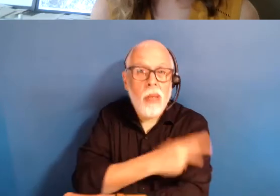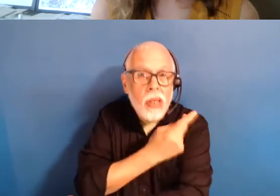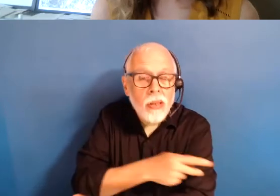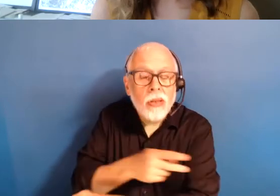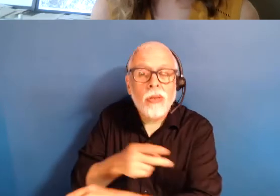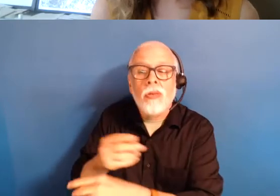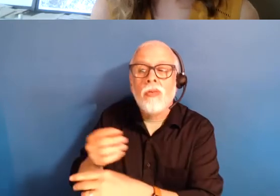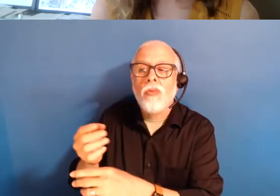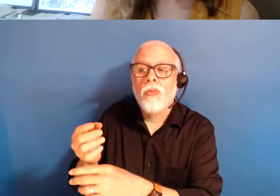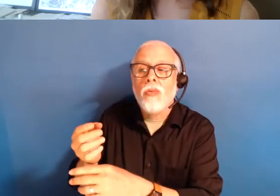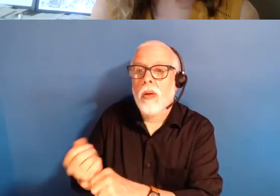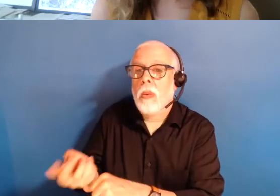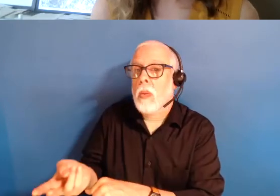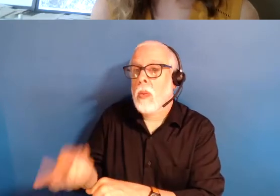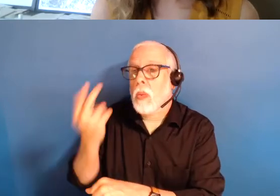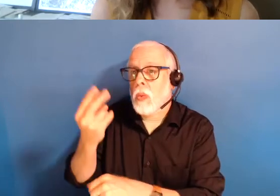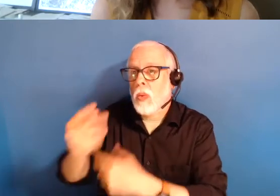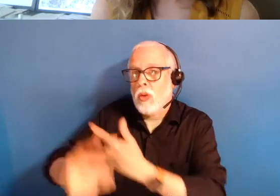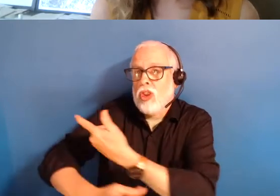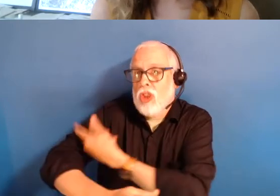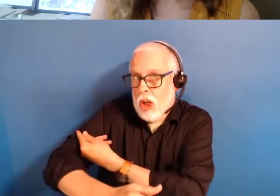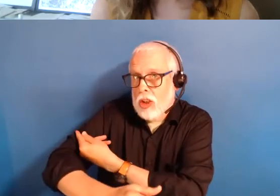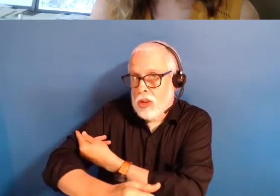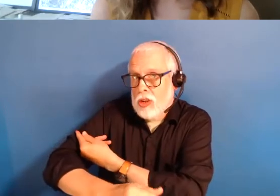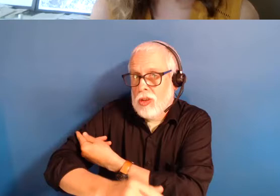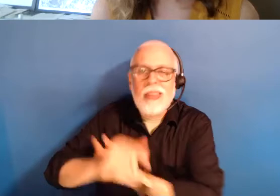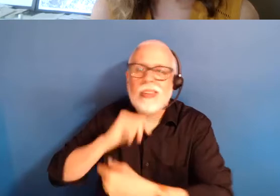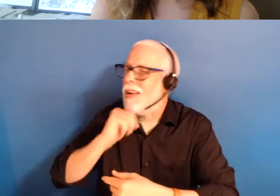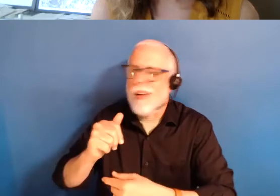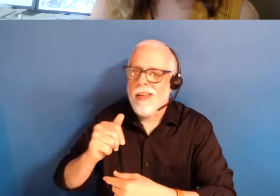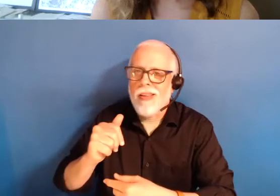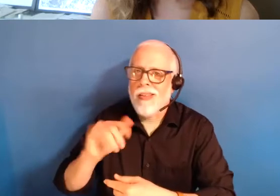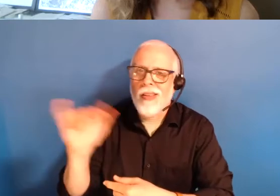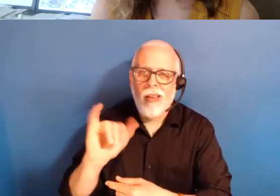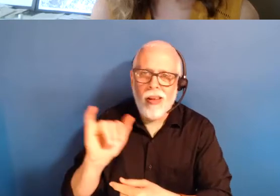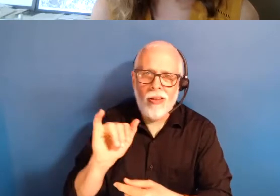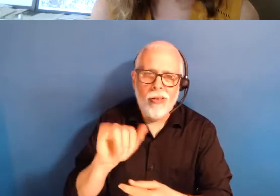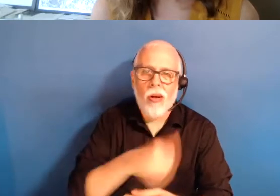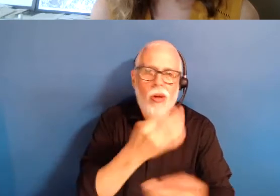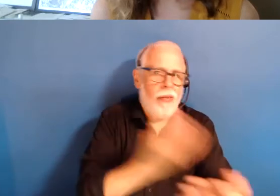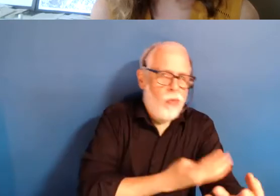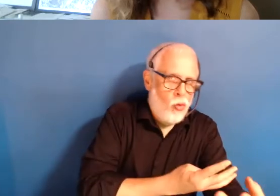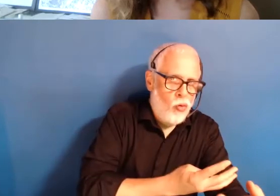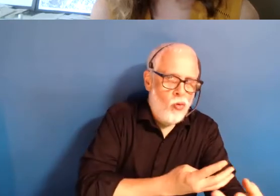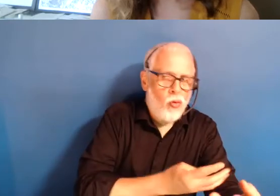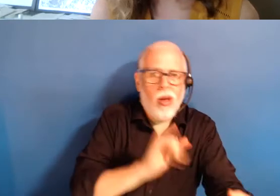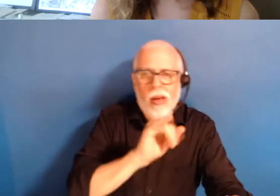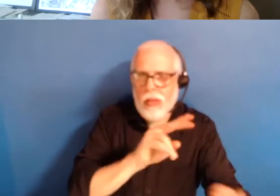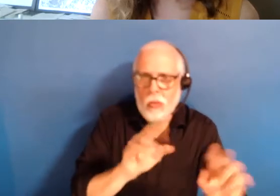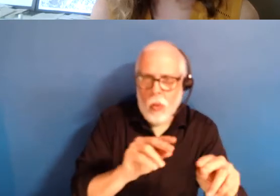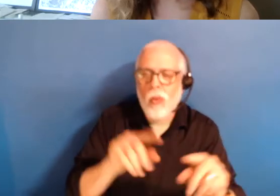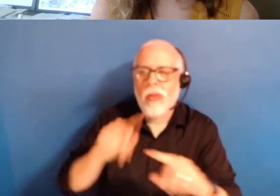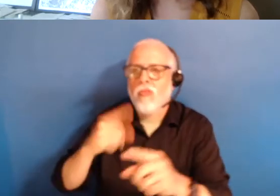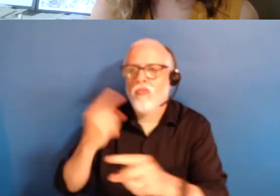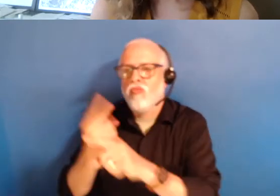received 2 intramuscular injections, and so this is not like the other infusions where you need an IV, but this